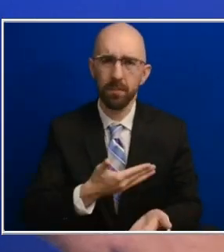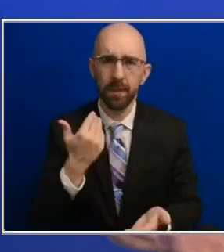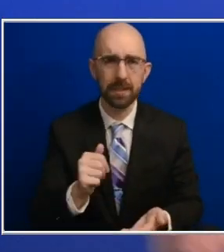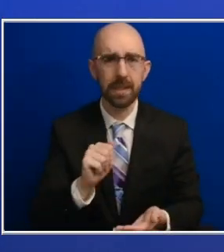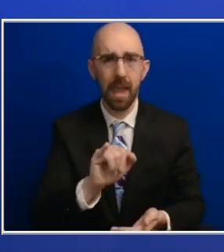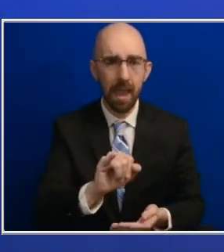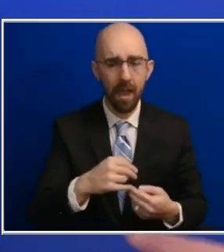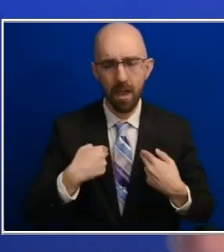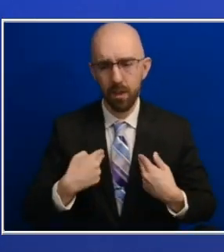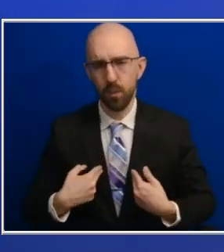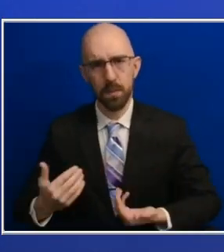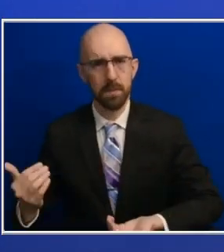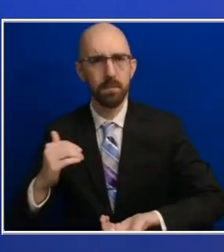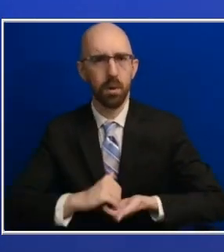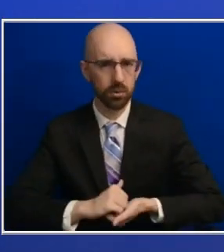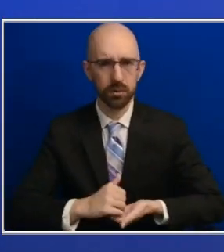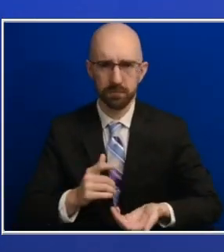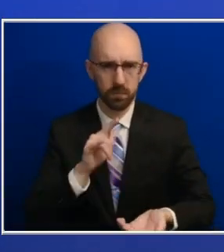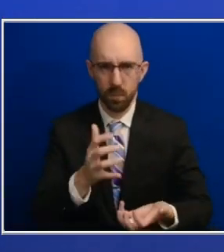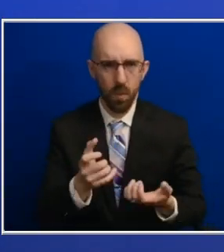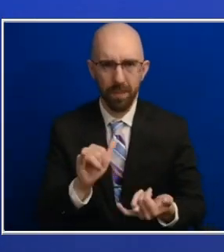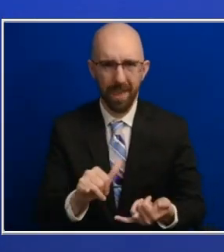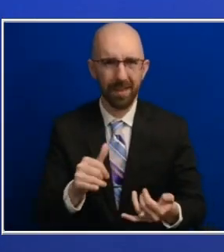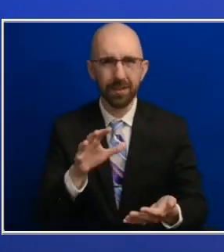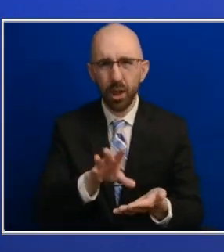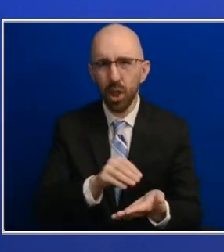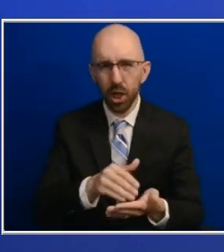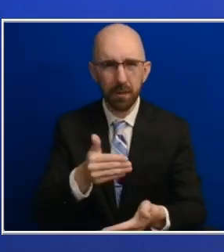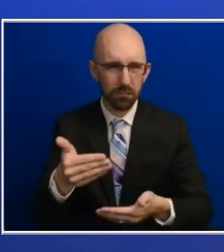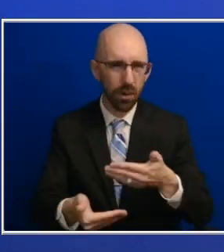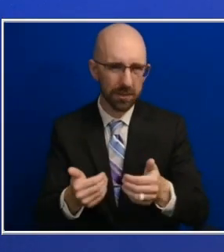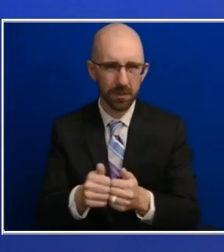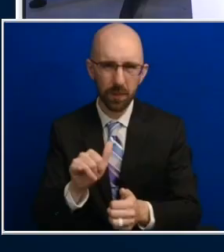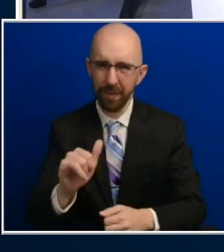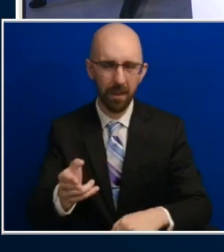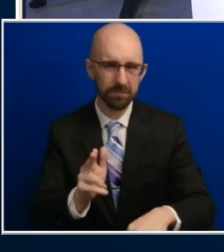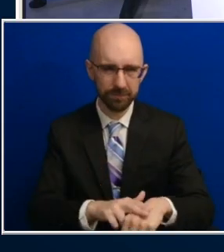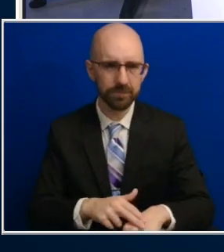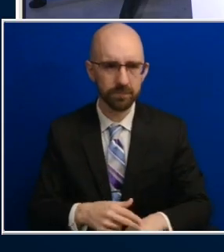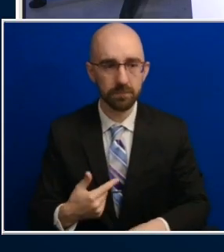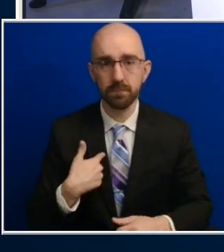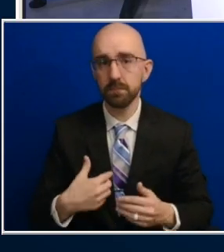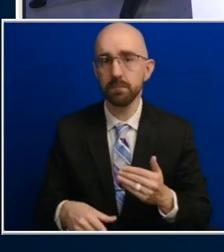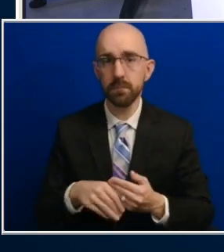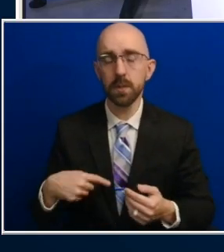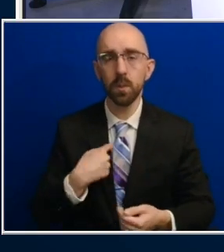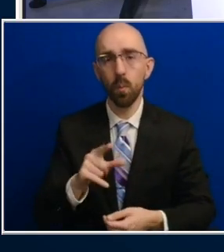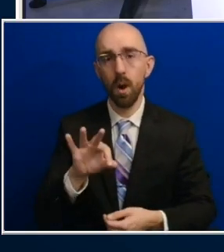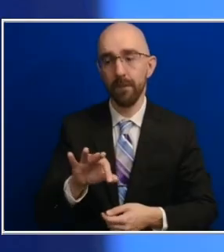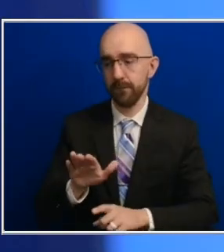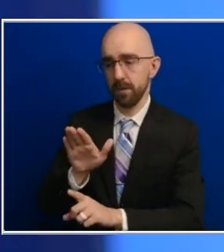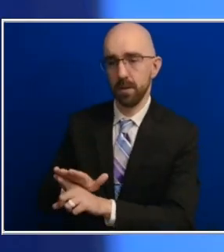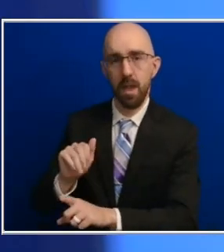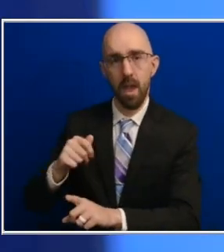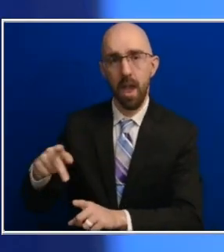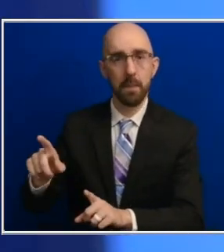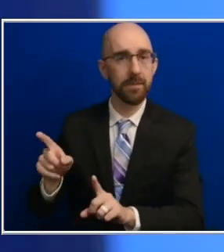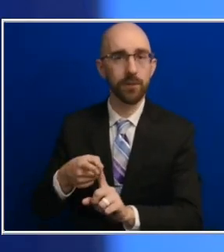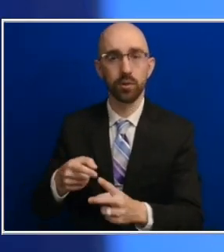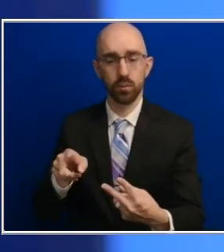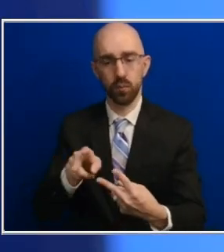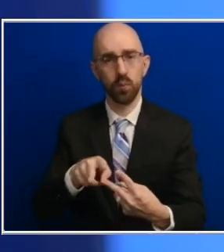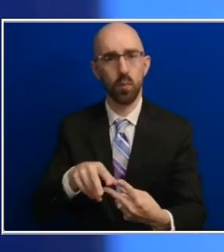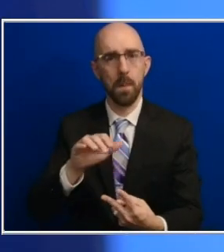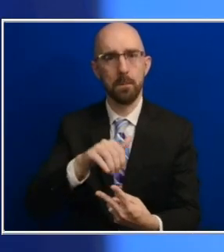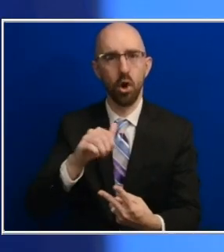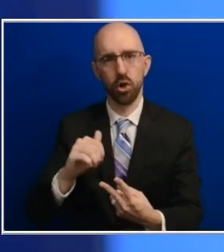partnership, and there is a learning curve to that. I would add to that, we were one of our Bridge's first two partners, right? And so